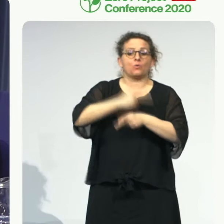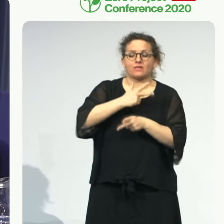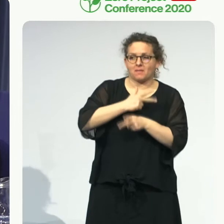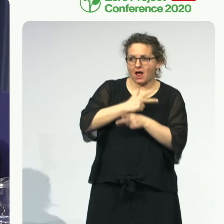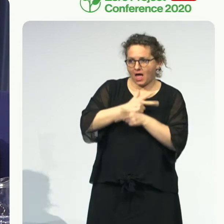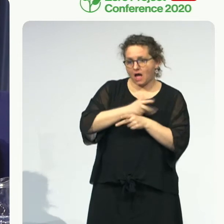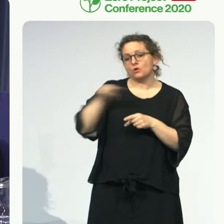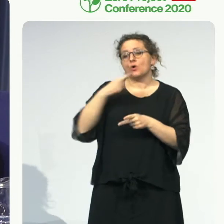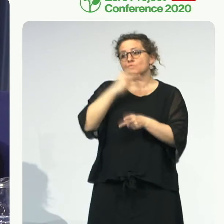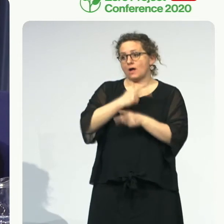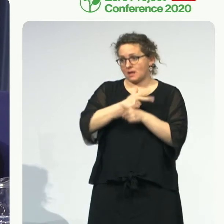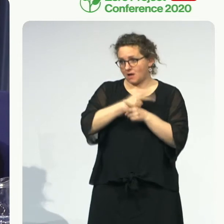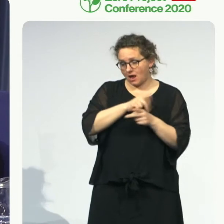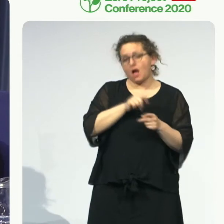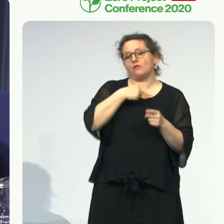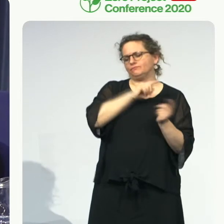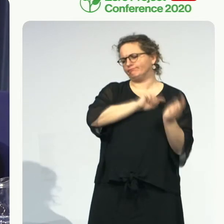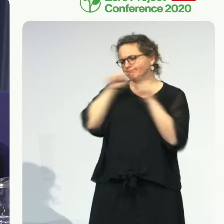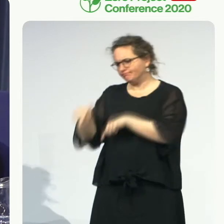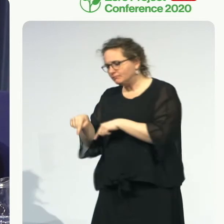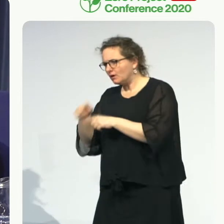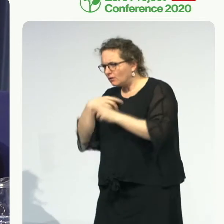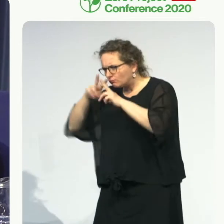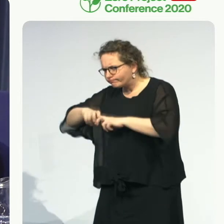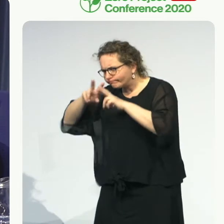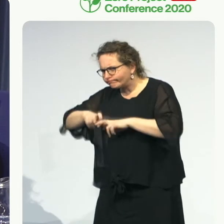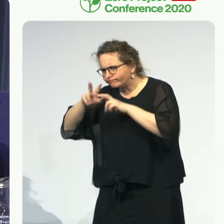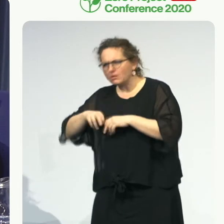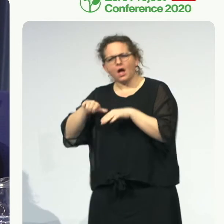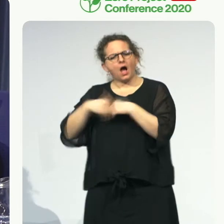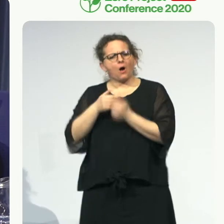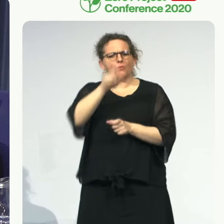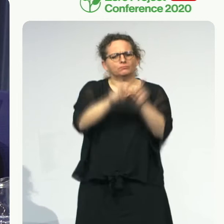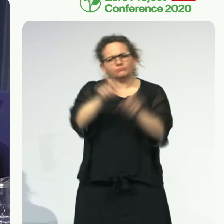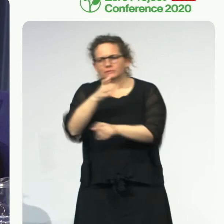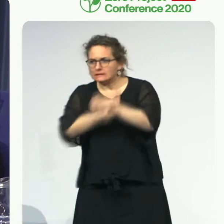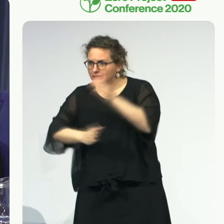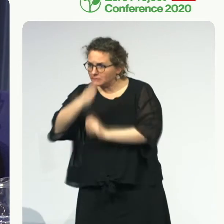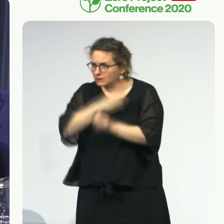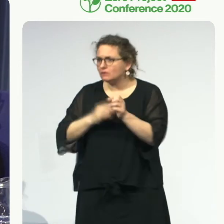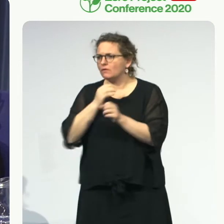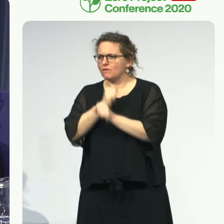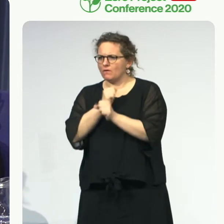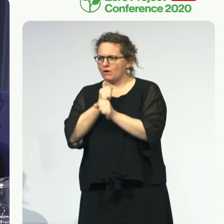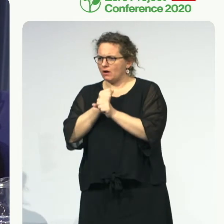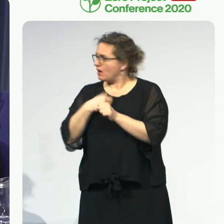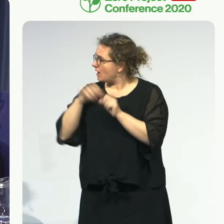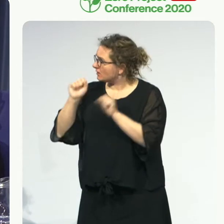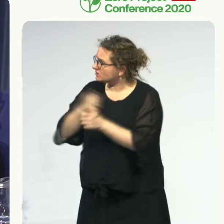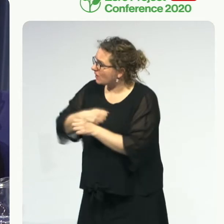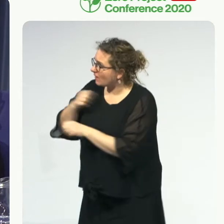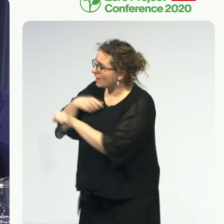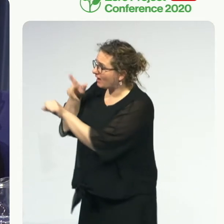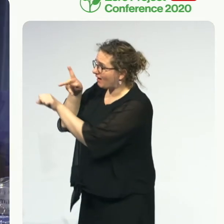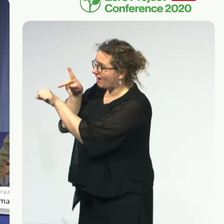project inclusion of persons with disabilities. And if I could just interrupt, I'm sorry to interrupt, but just keep it to your name and organization